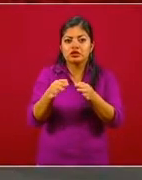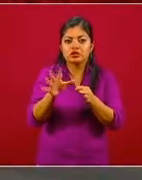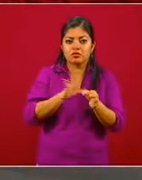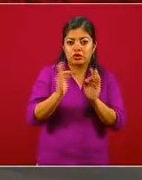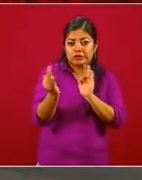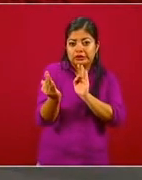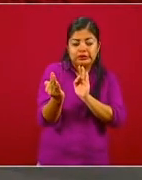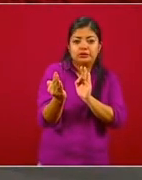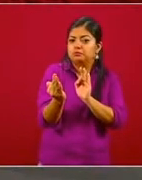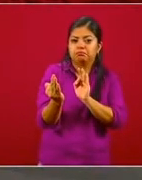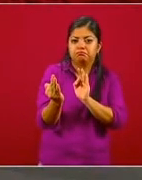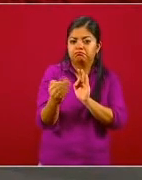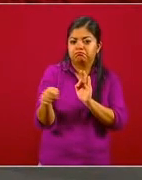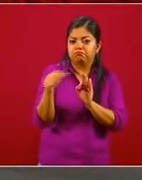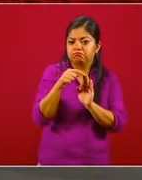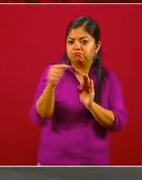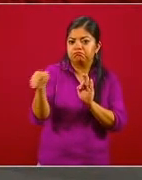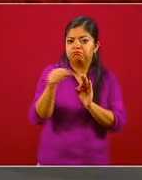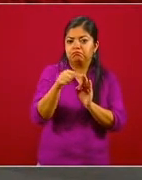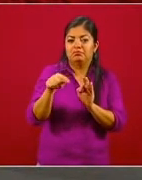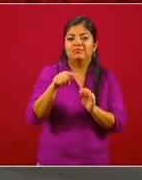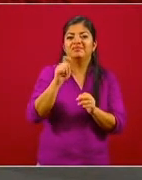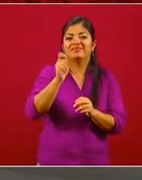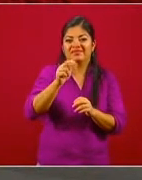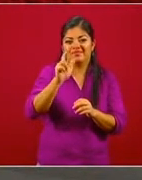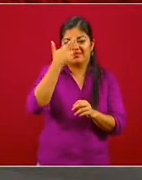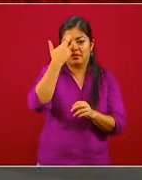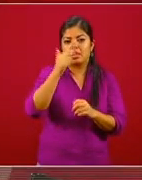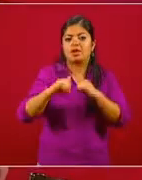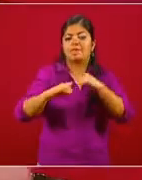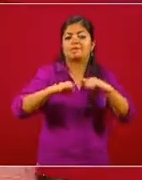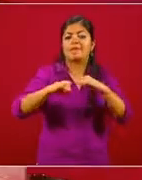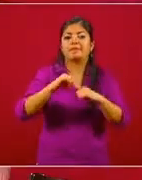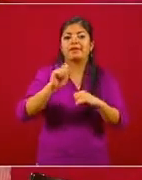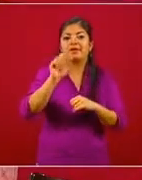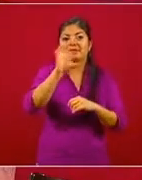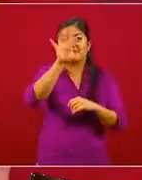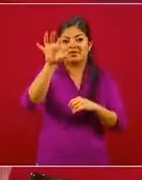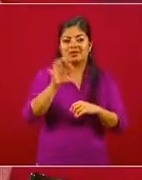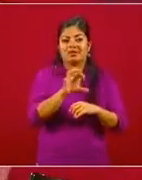surrounded by municipalities that have had